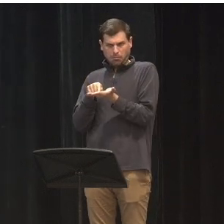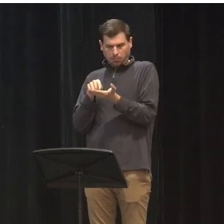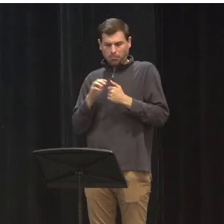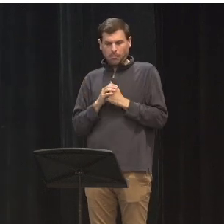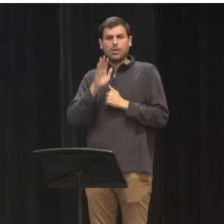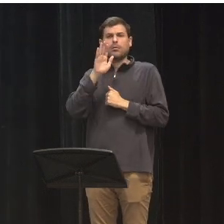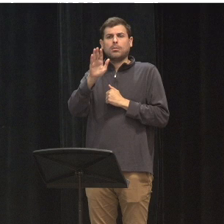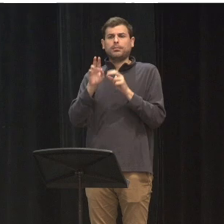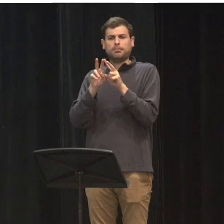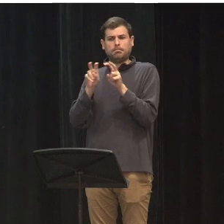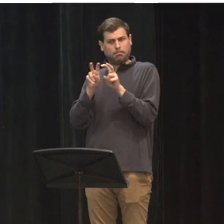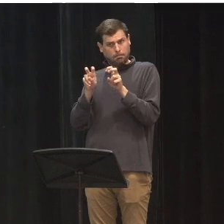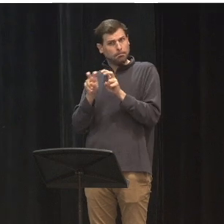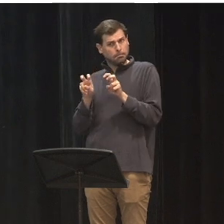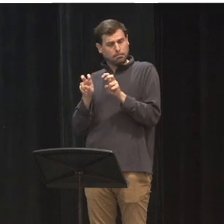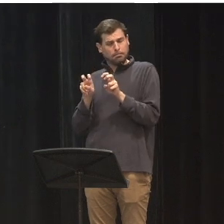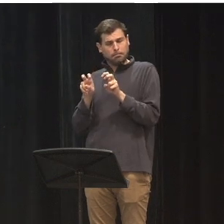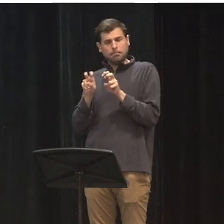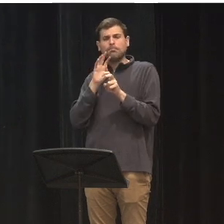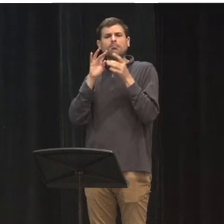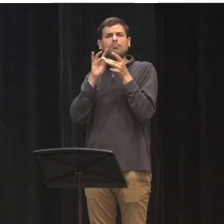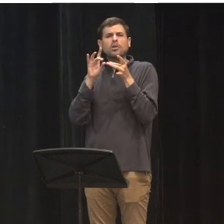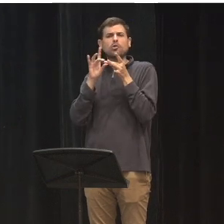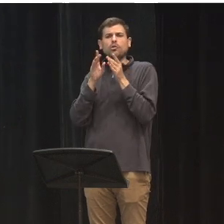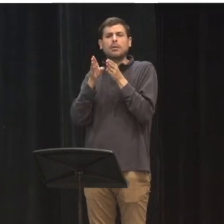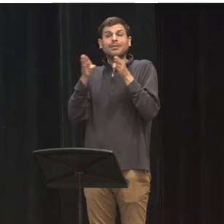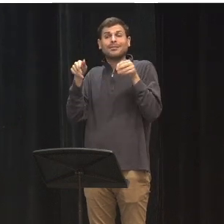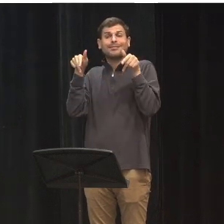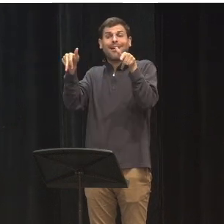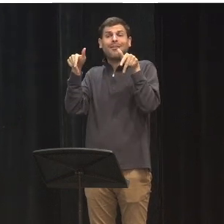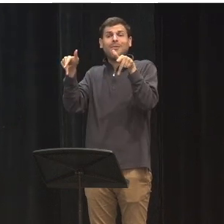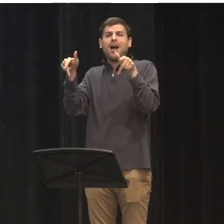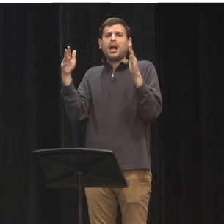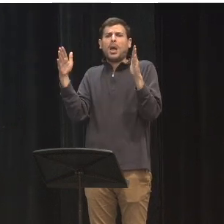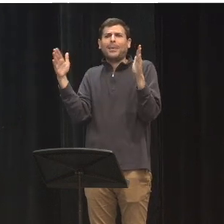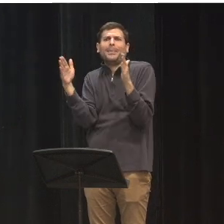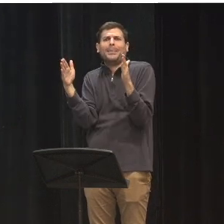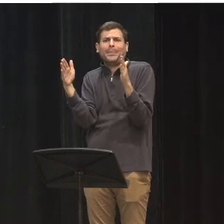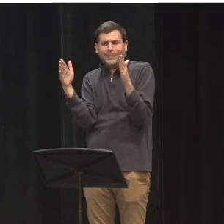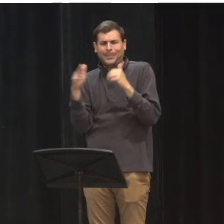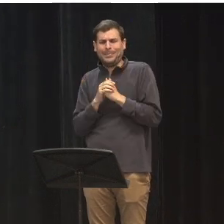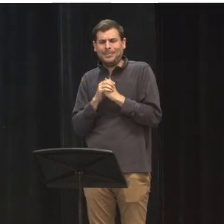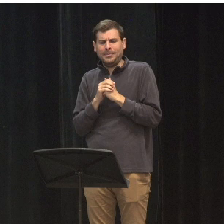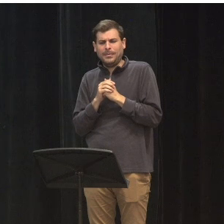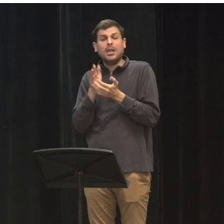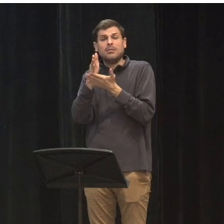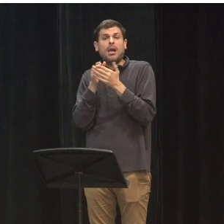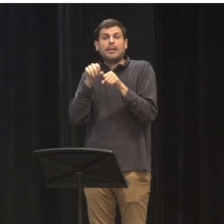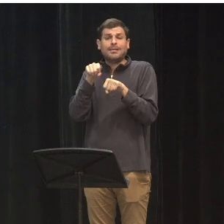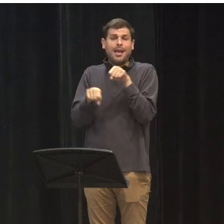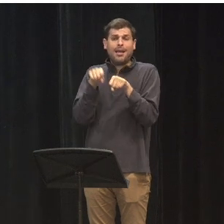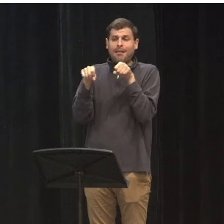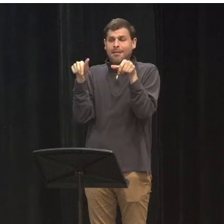on the impact of narrowing sidewalks and the volume of use of cyclists and pedestrians